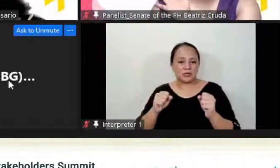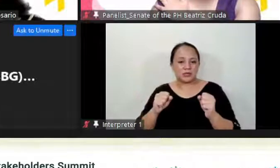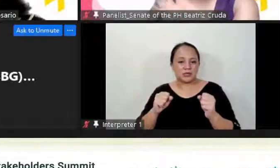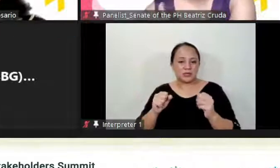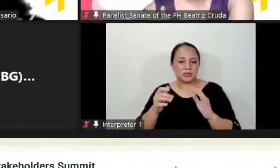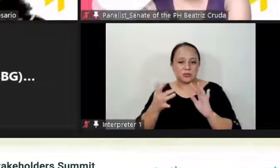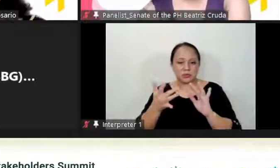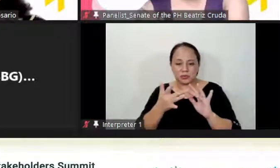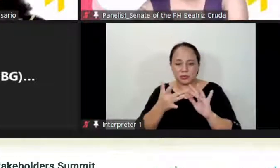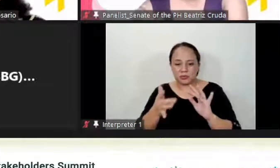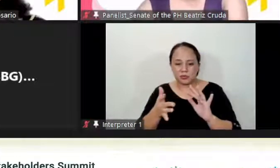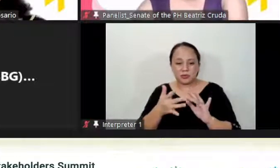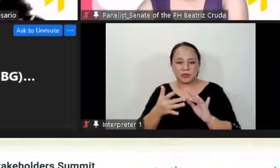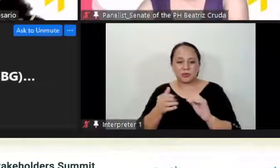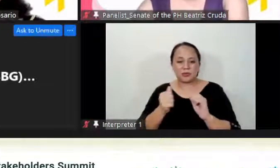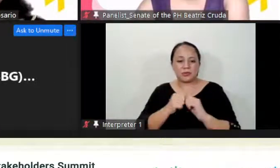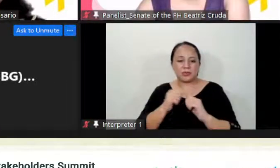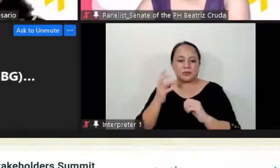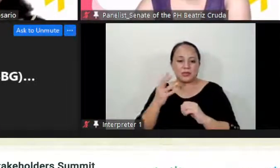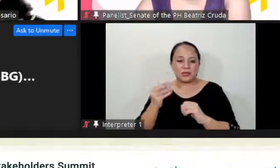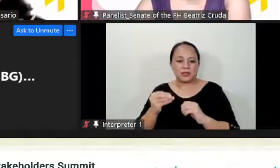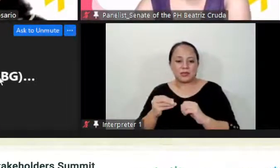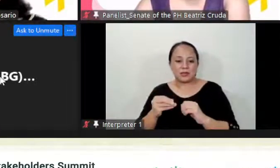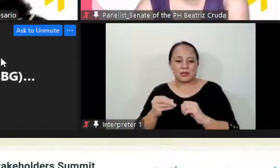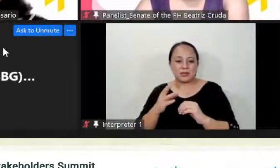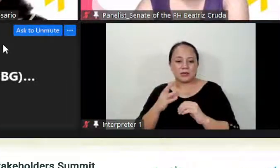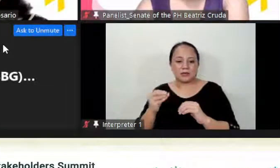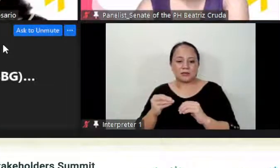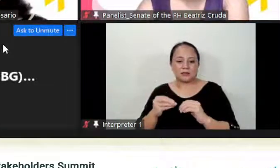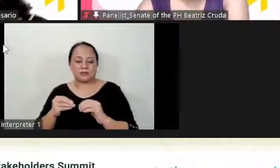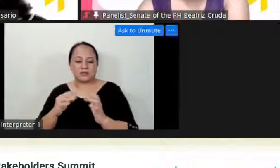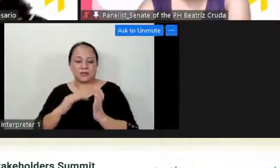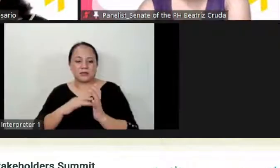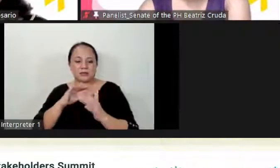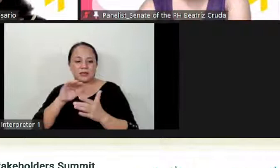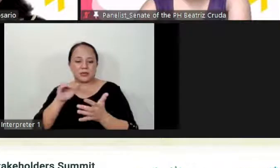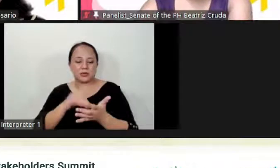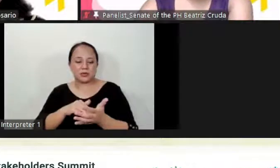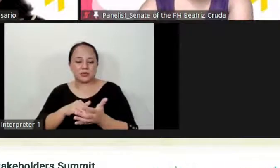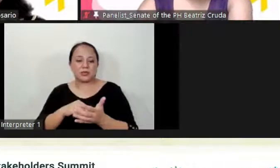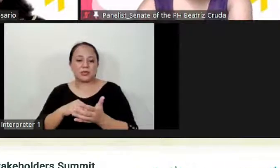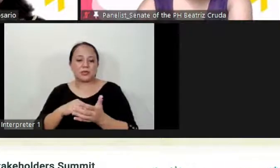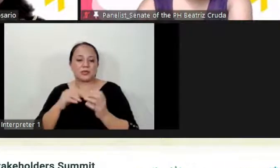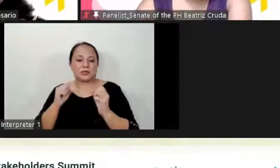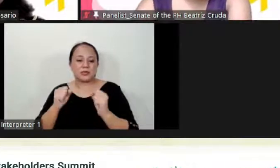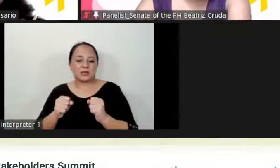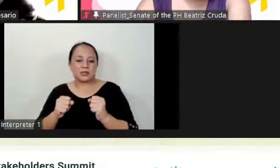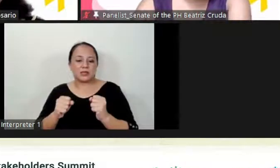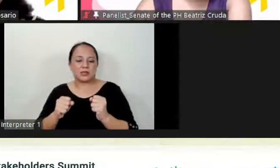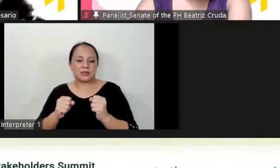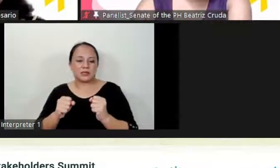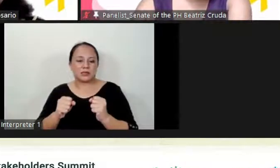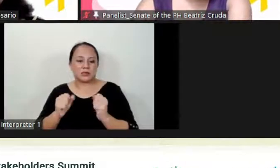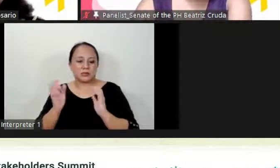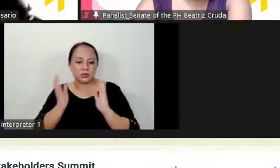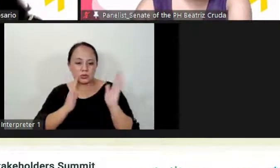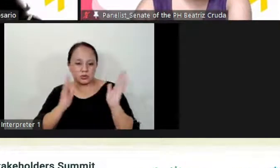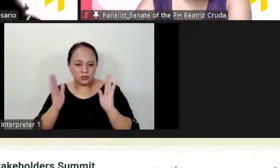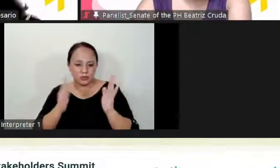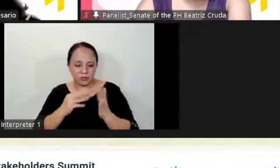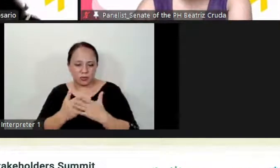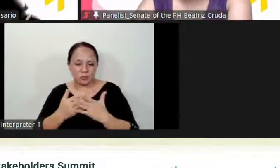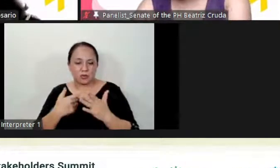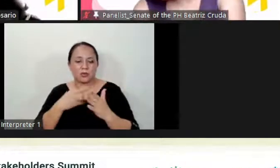network you with Batangas Medical Center so that they can serve you well. They might even go